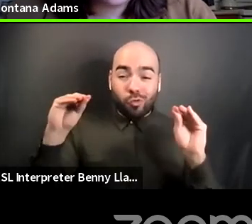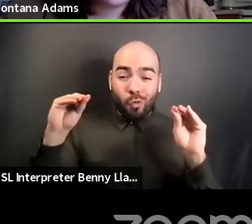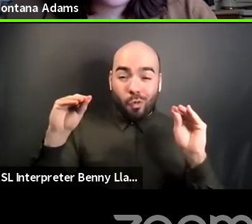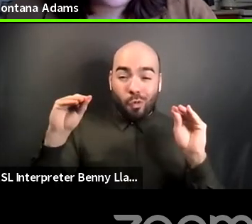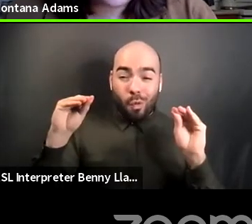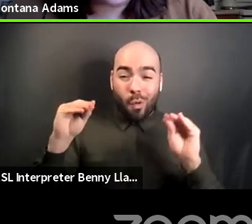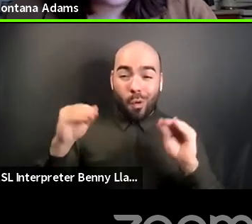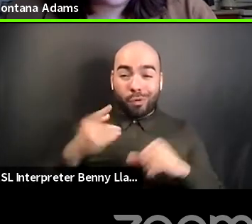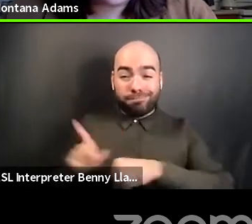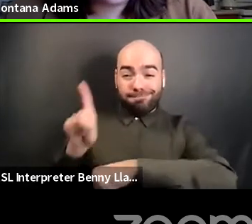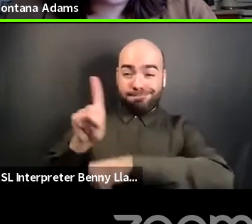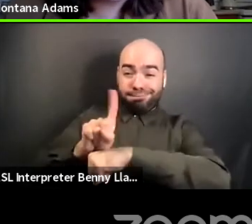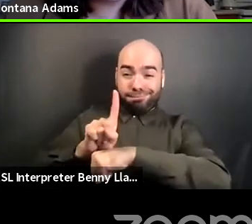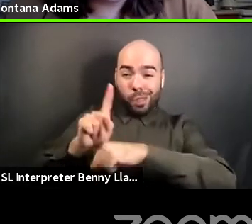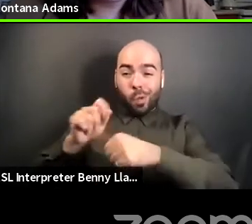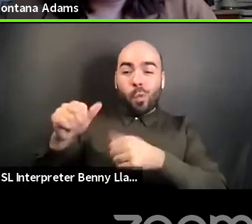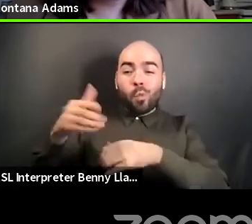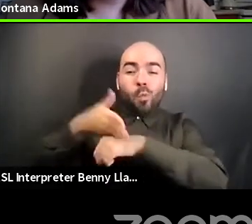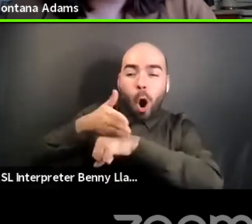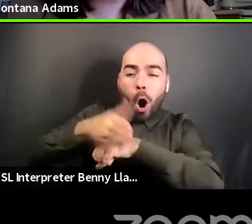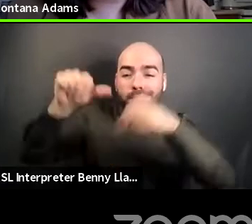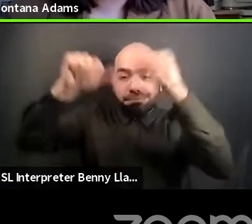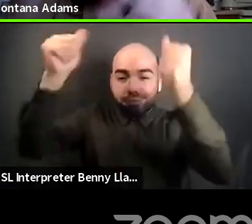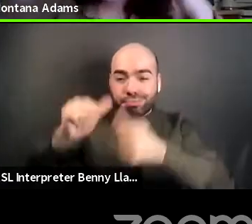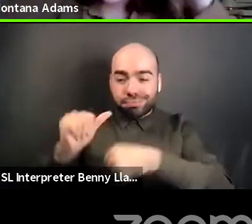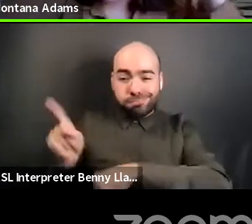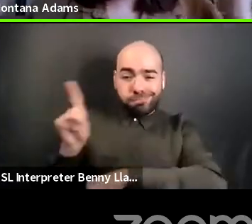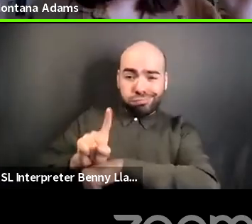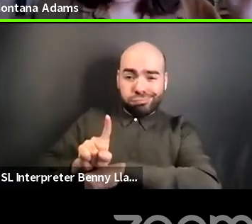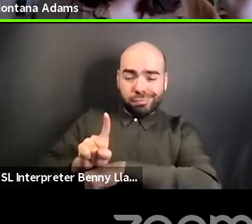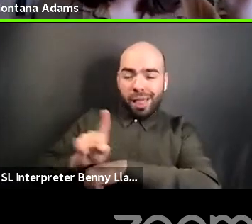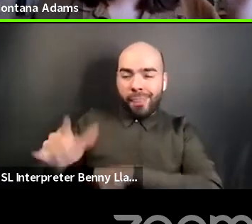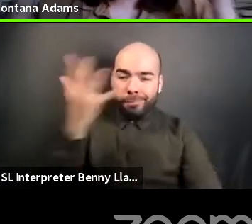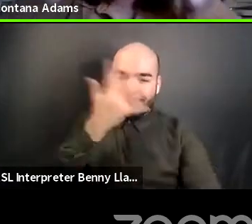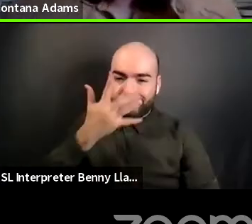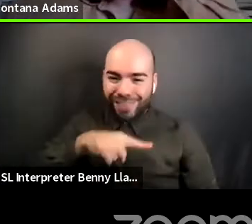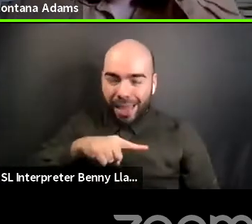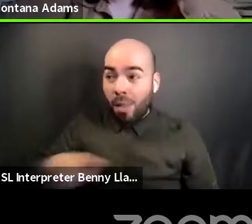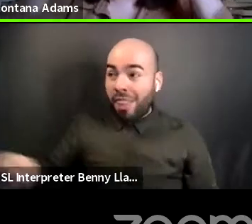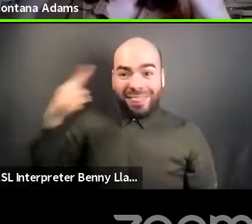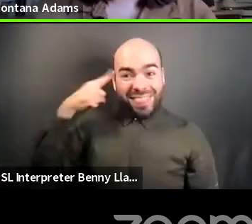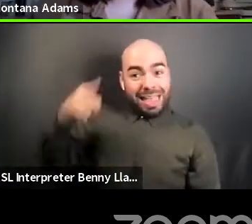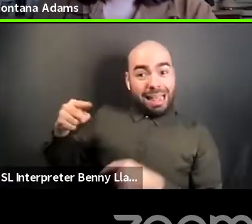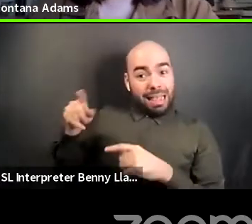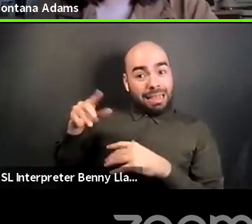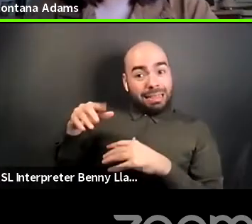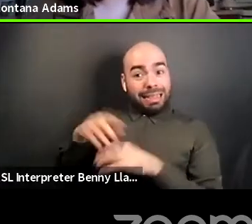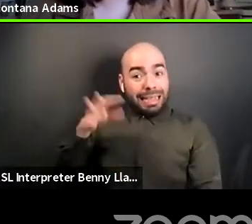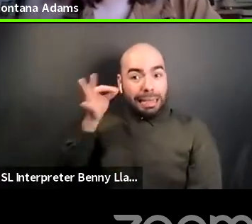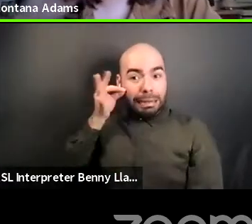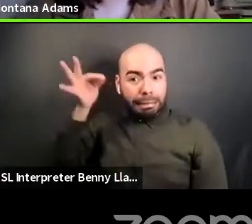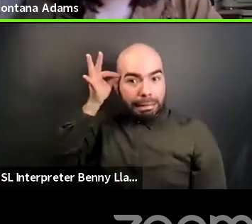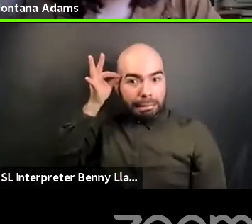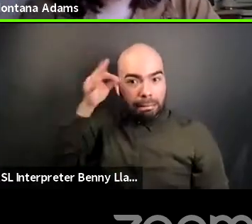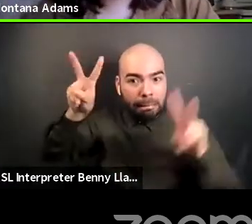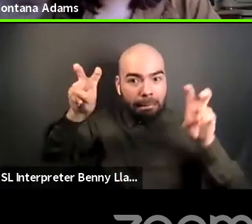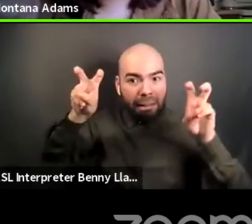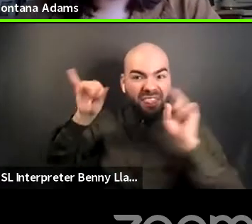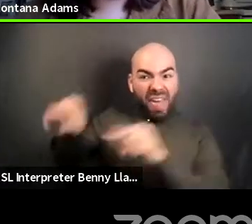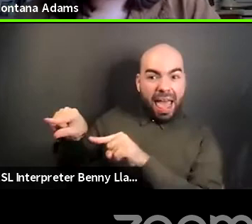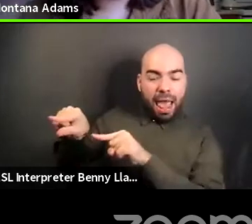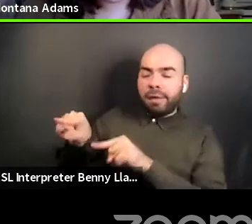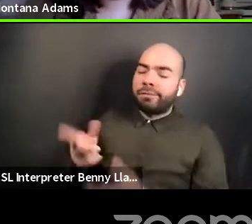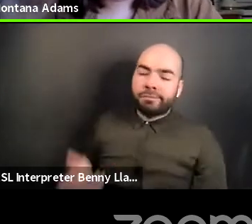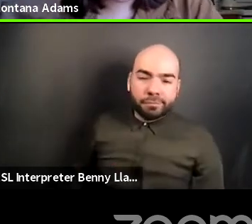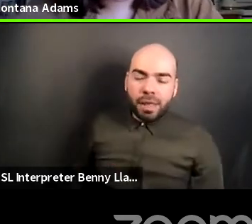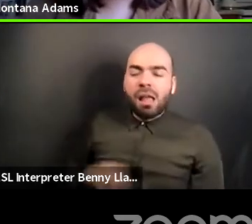something. And like like if they get that out of their heads, you know, if they don't keep trying to like go by these standards of